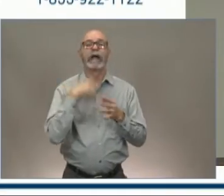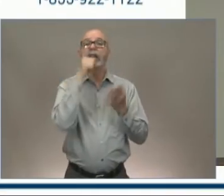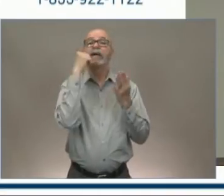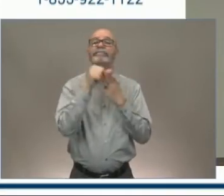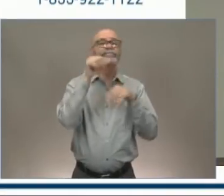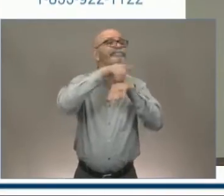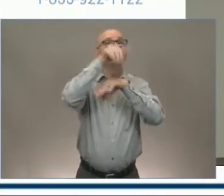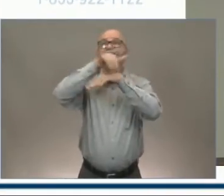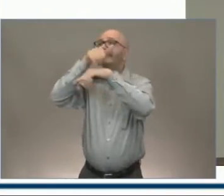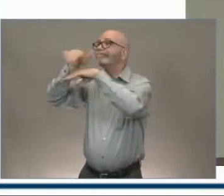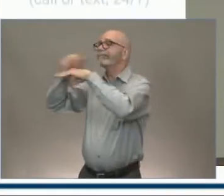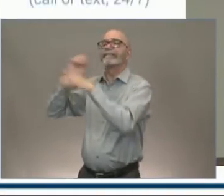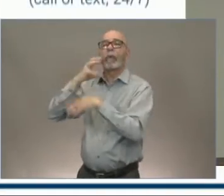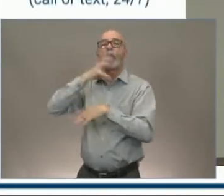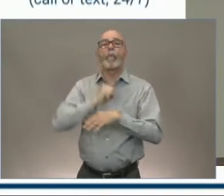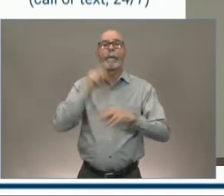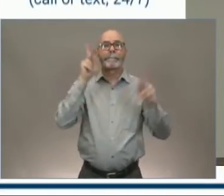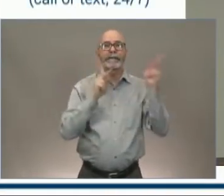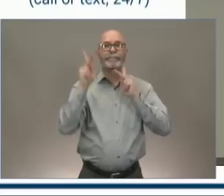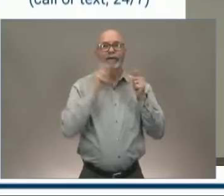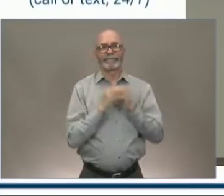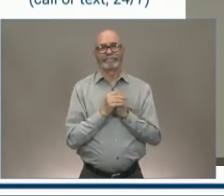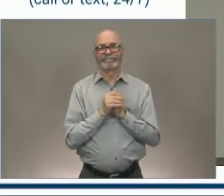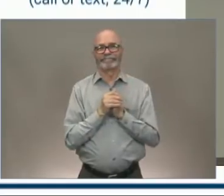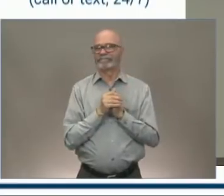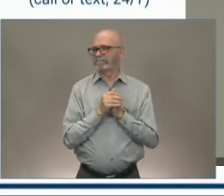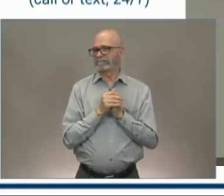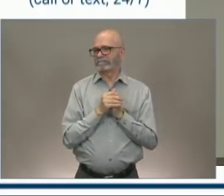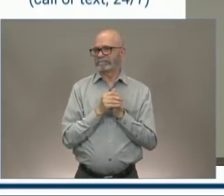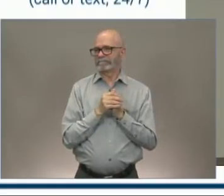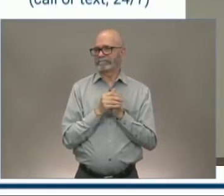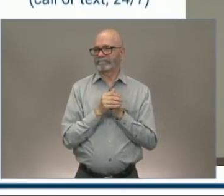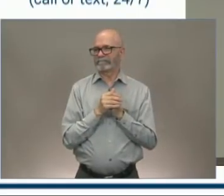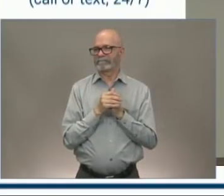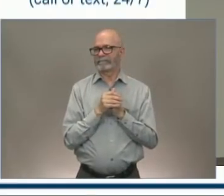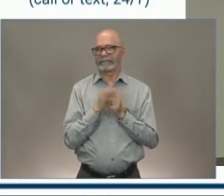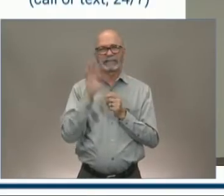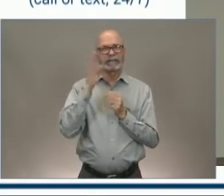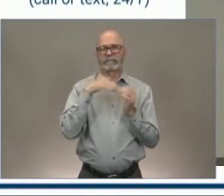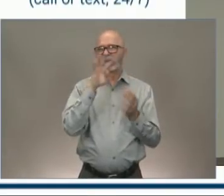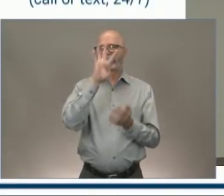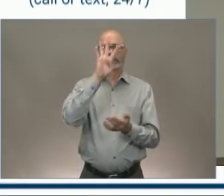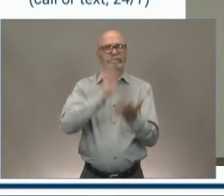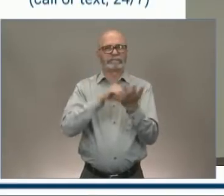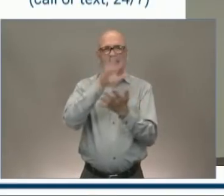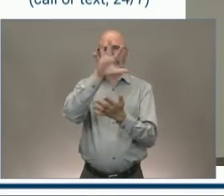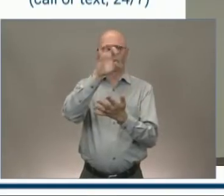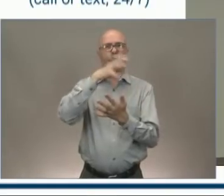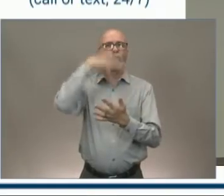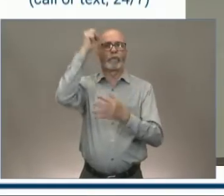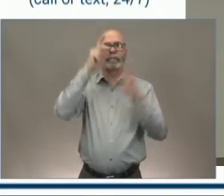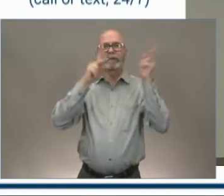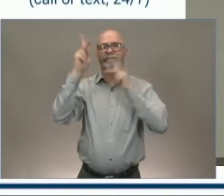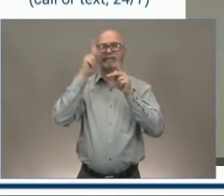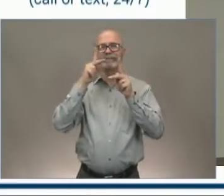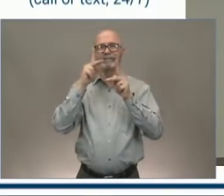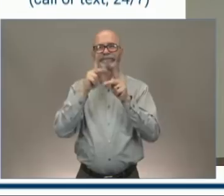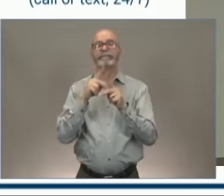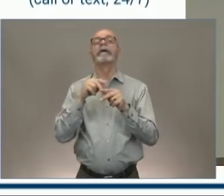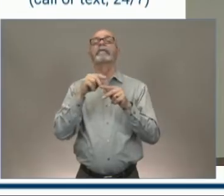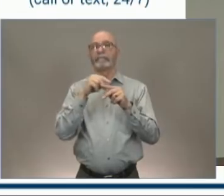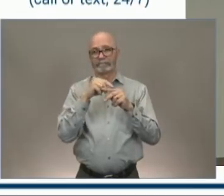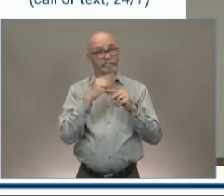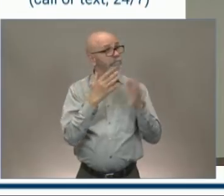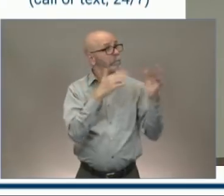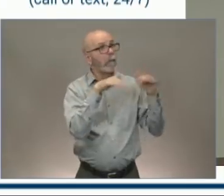80. The letters are being mailed out in batches over 8 business days, with the final batch going out this Friday. So if you didn't get a